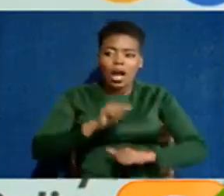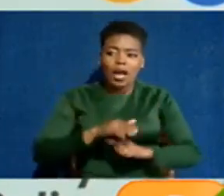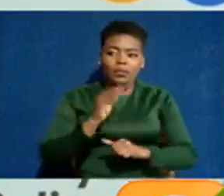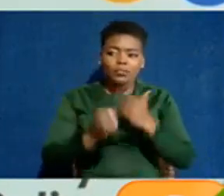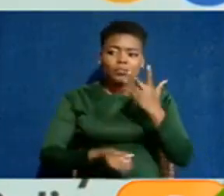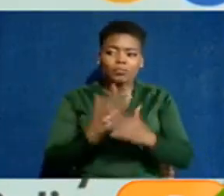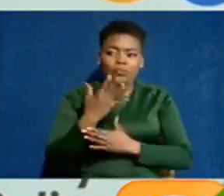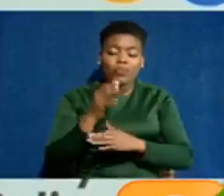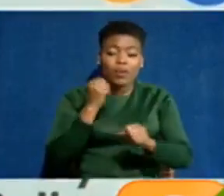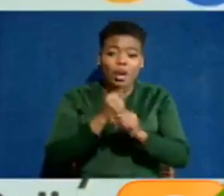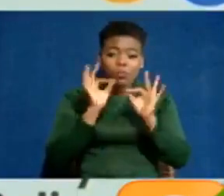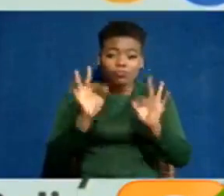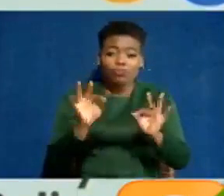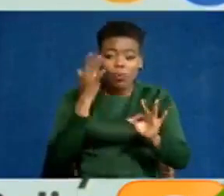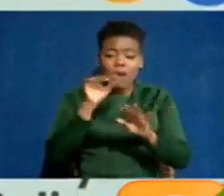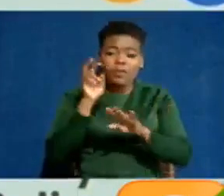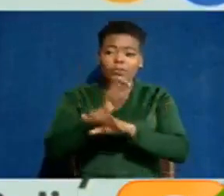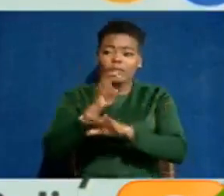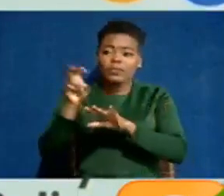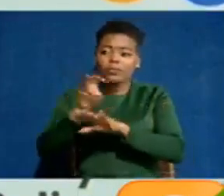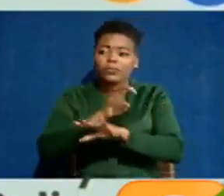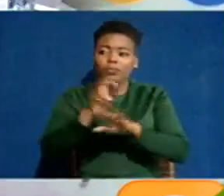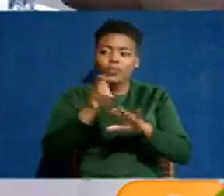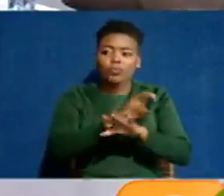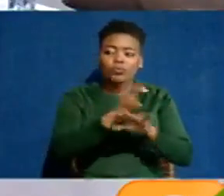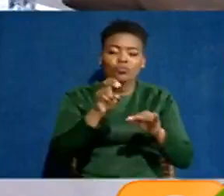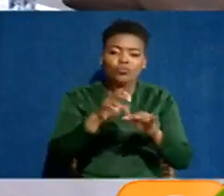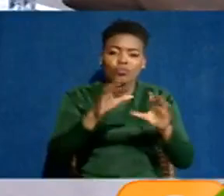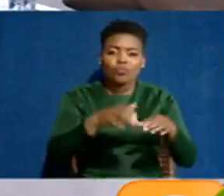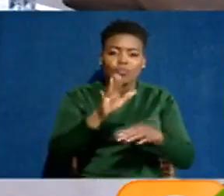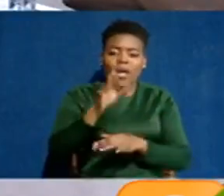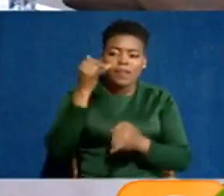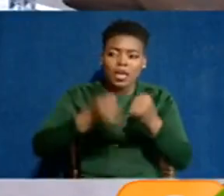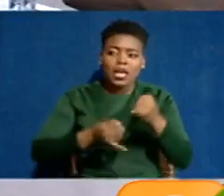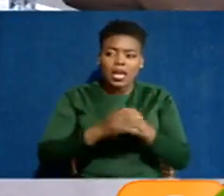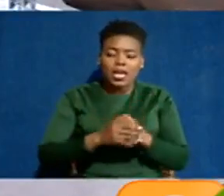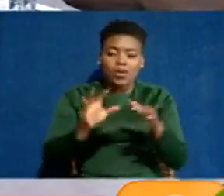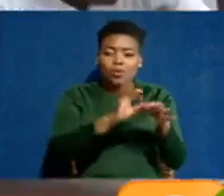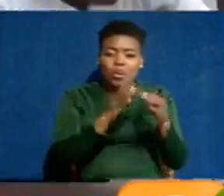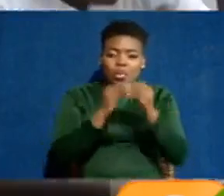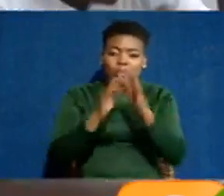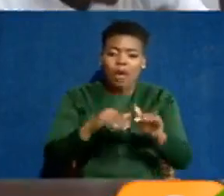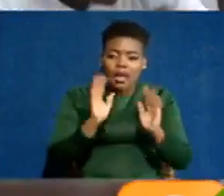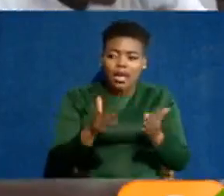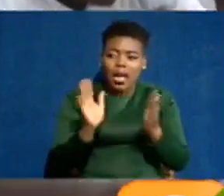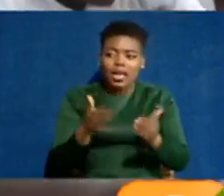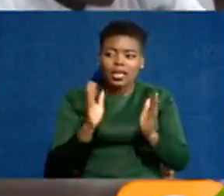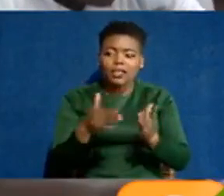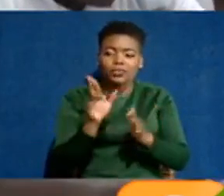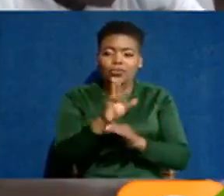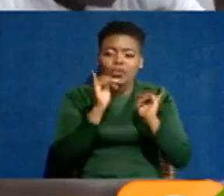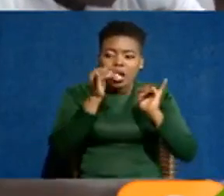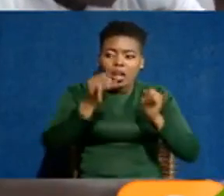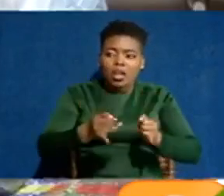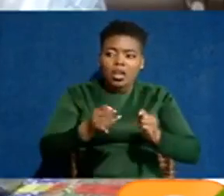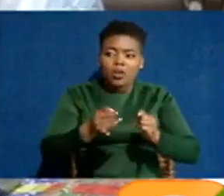performed well because of the supervision of SASRA. Finally, cooperative leaders have been urged to tap into new and